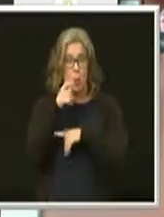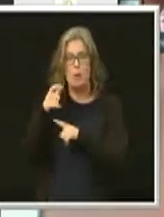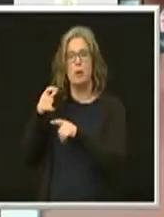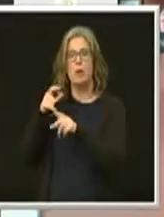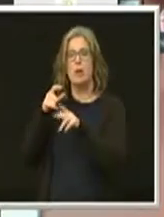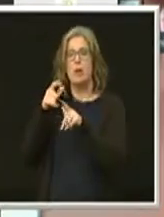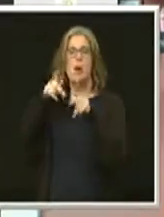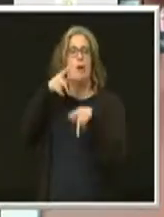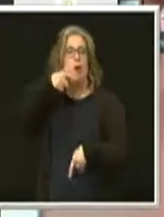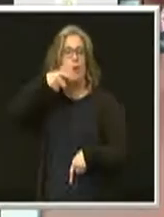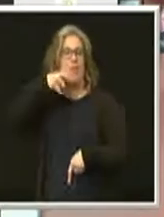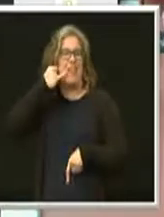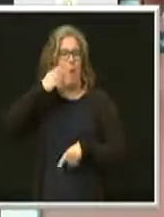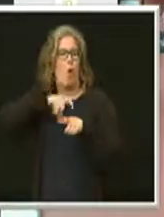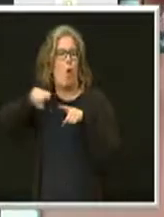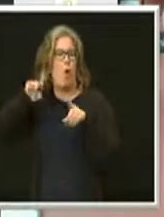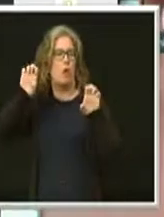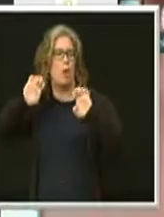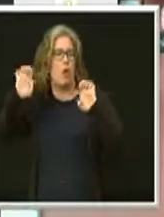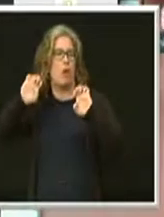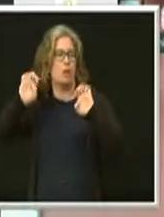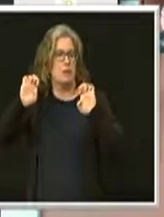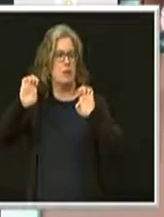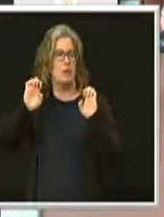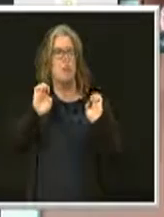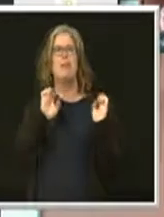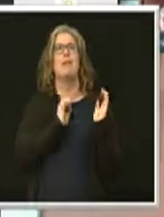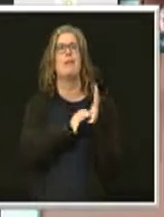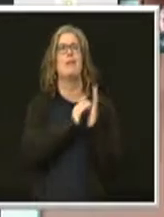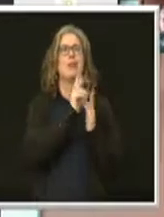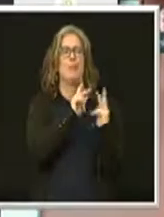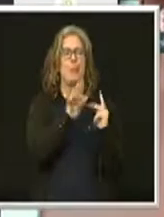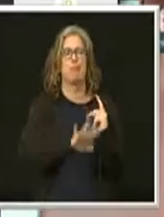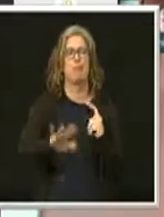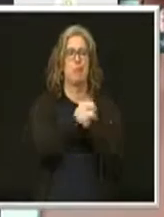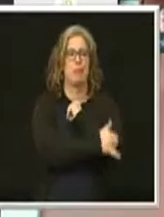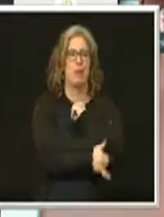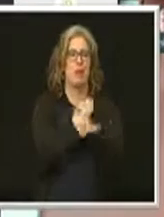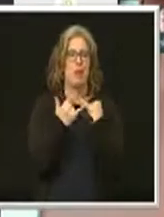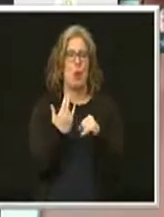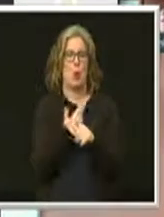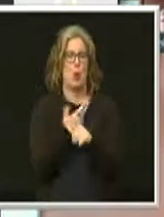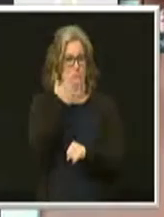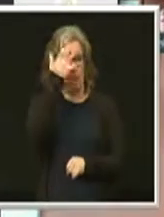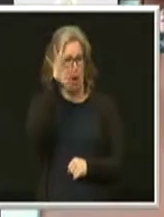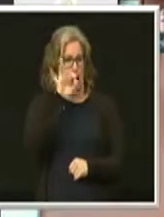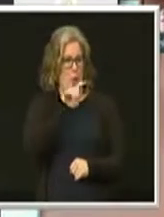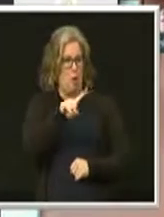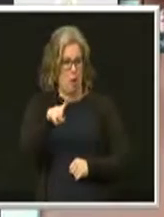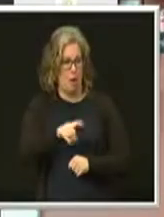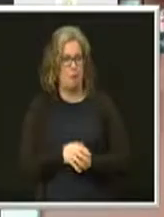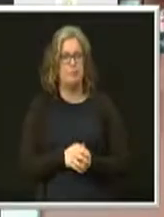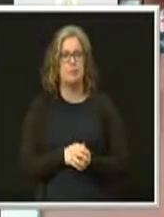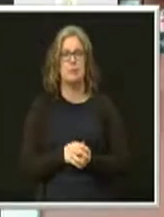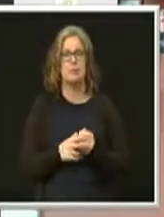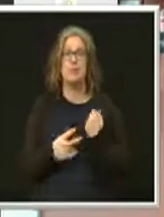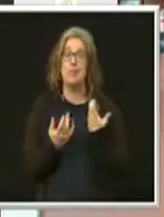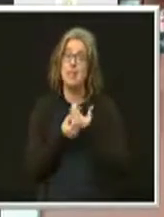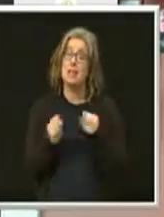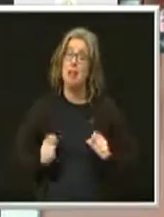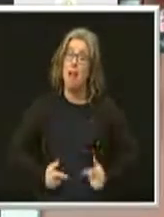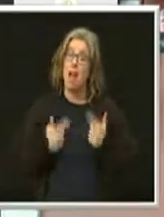when you call in with an emergency. So there's millions of people all across the country right now are using Smart 911, and it saved